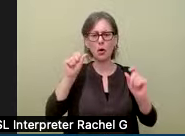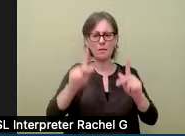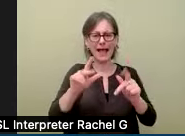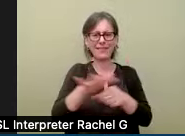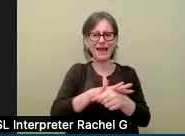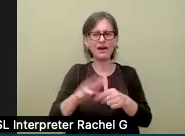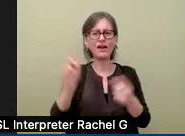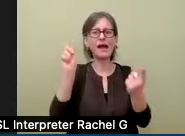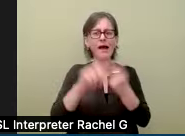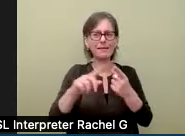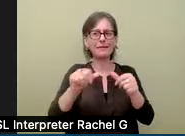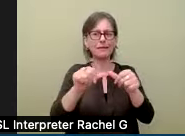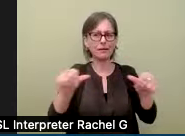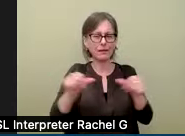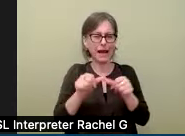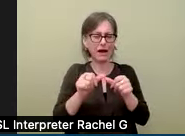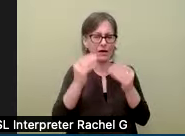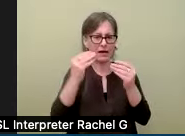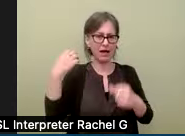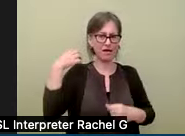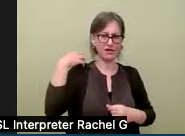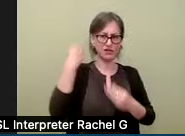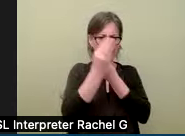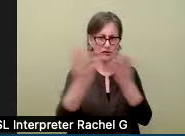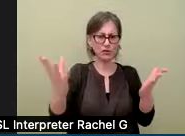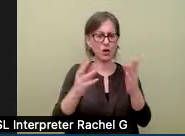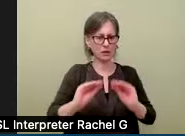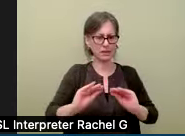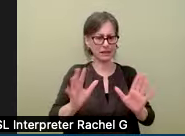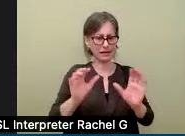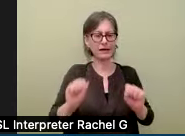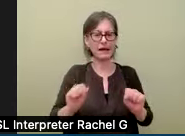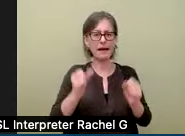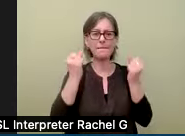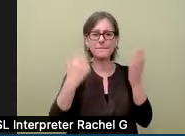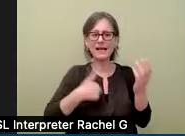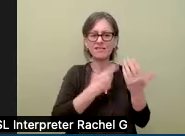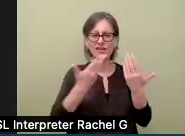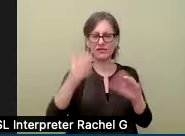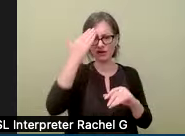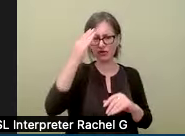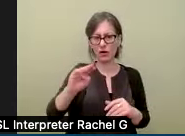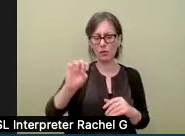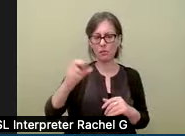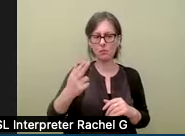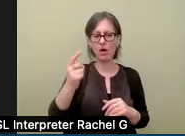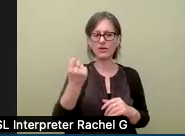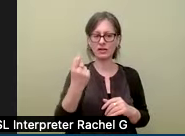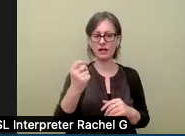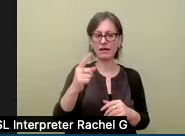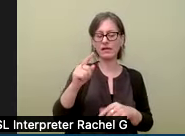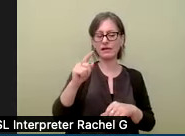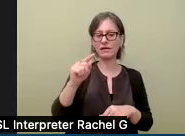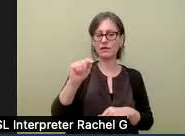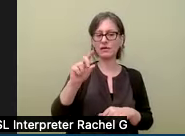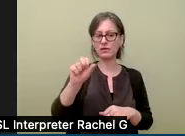local officials give the all-clear message. Now, more recently, many of us are familiar with the March 11th, 2011 tsunami